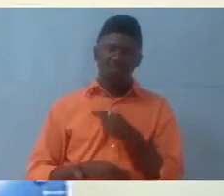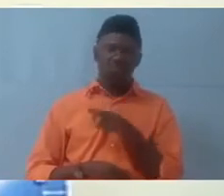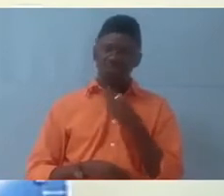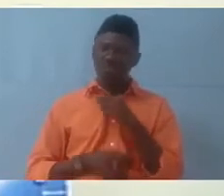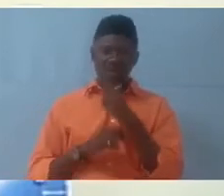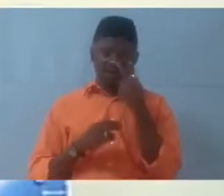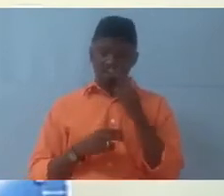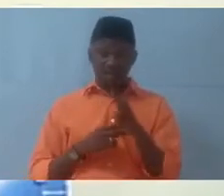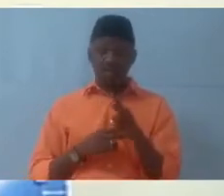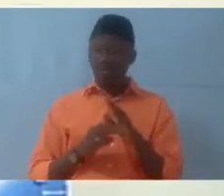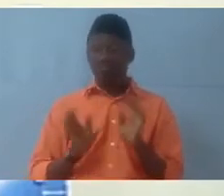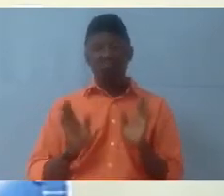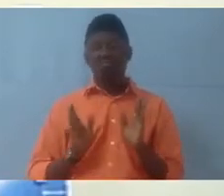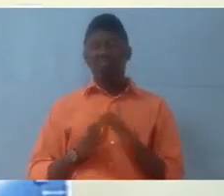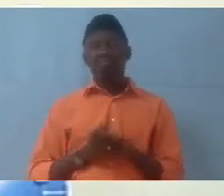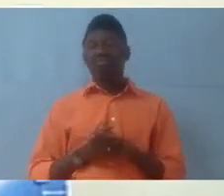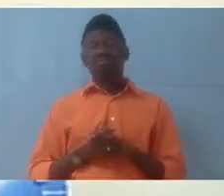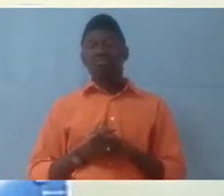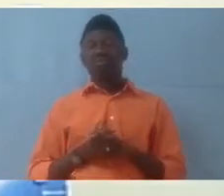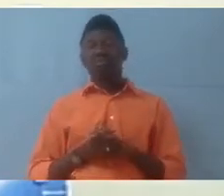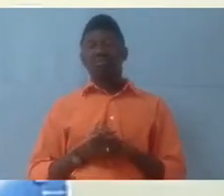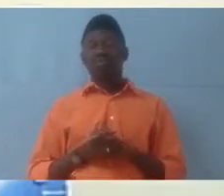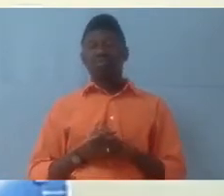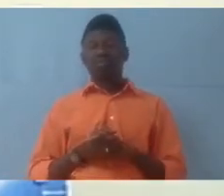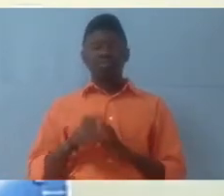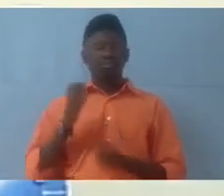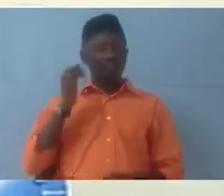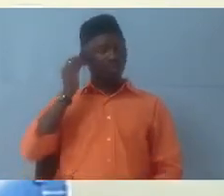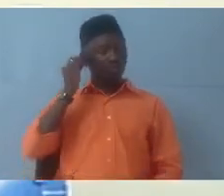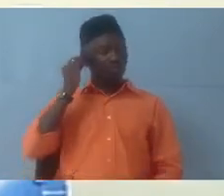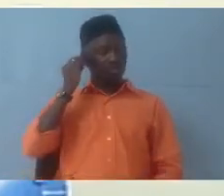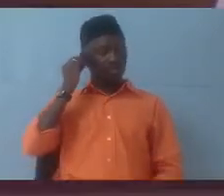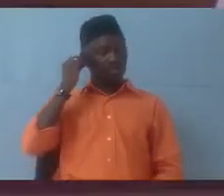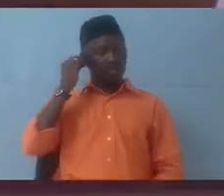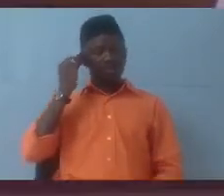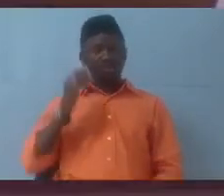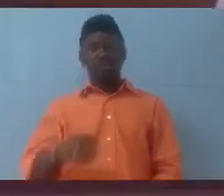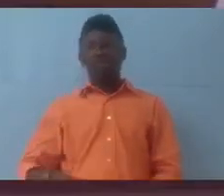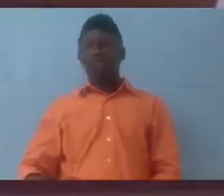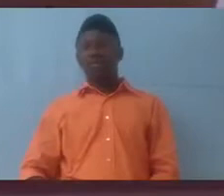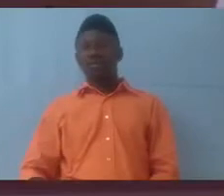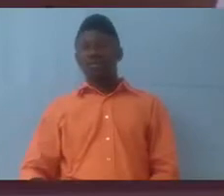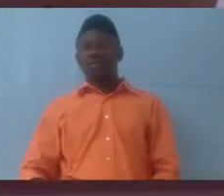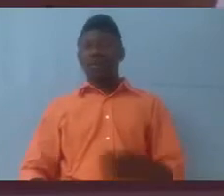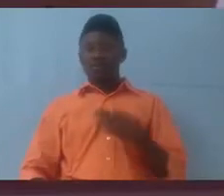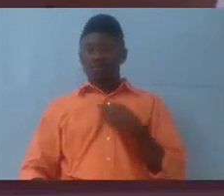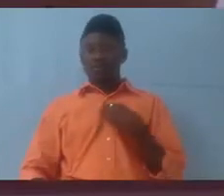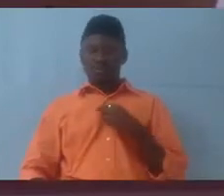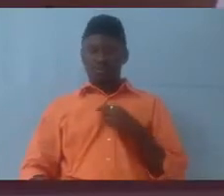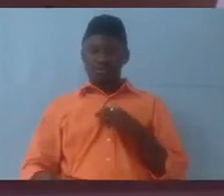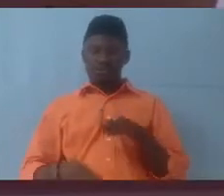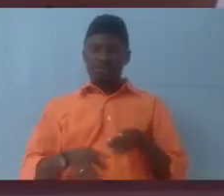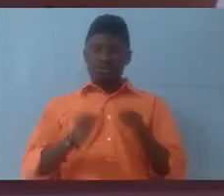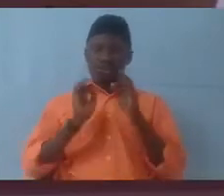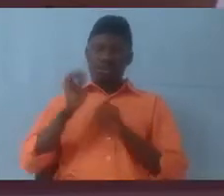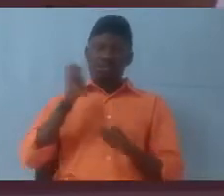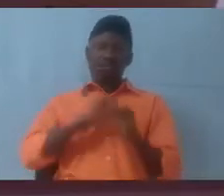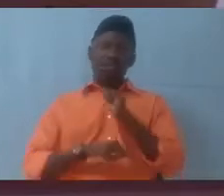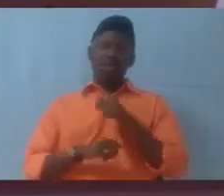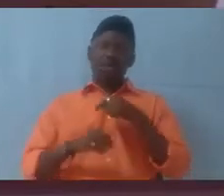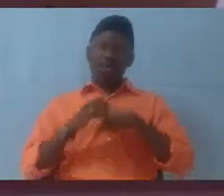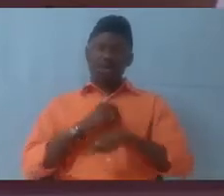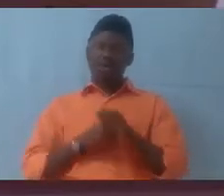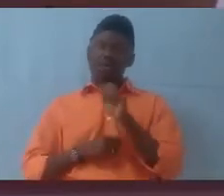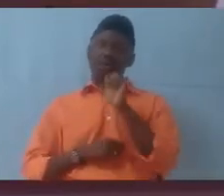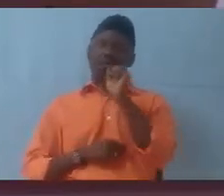def but yes, you want to ask a question I was just going to refer to your statement dama doon bëgg jëm rek